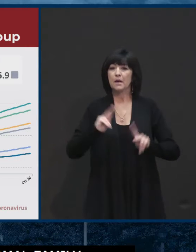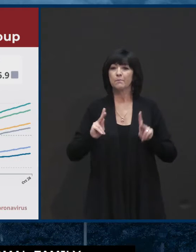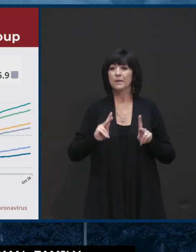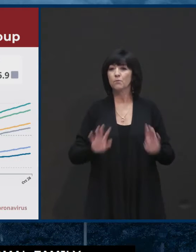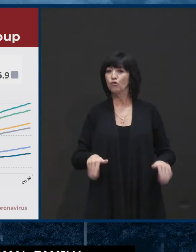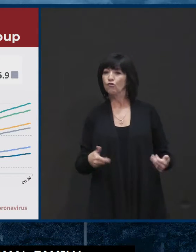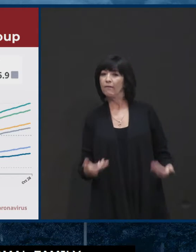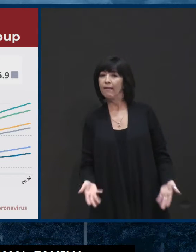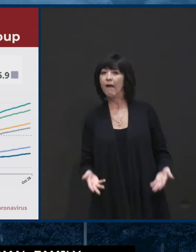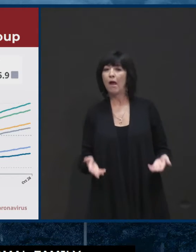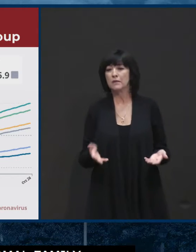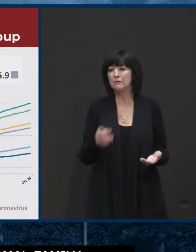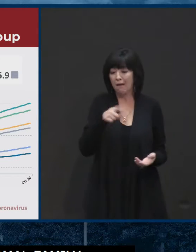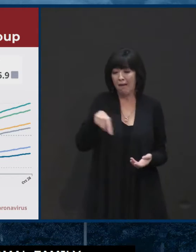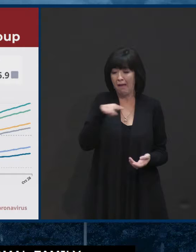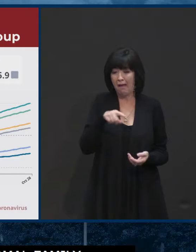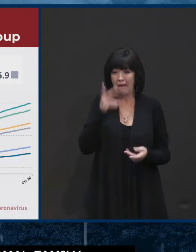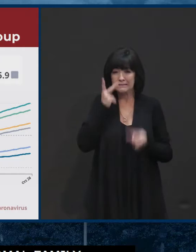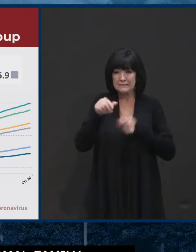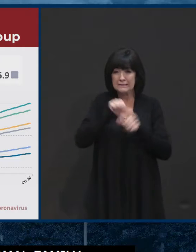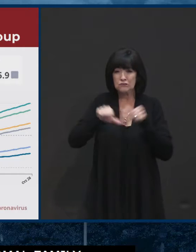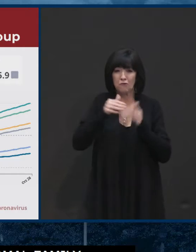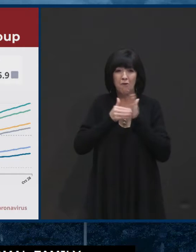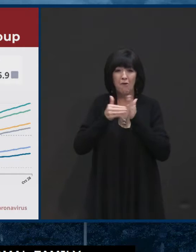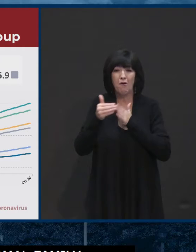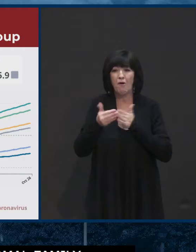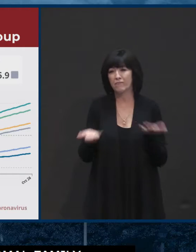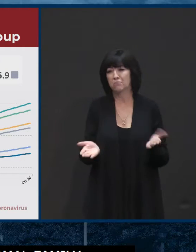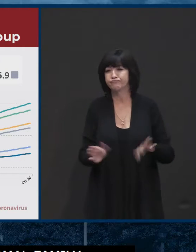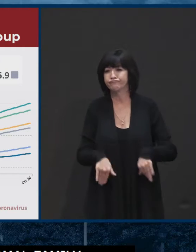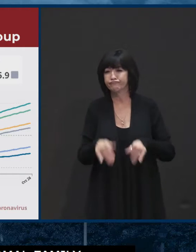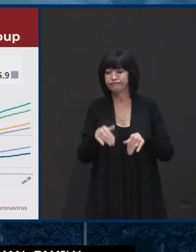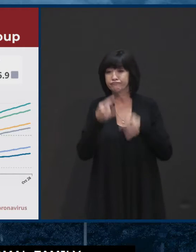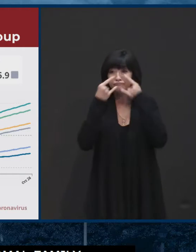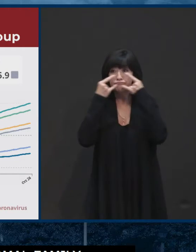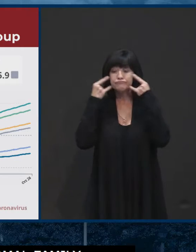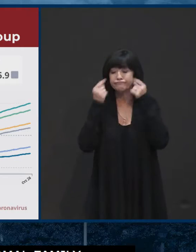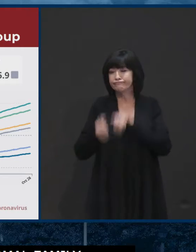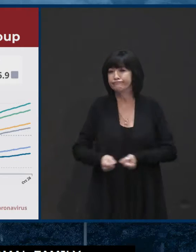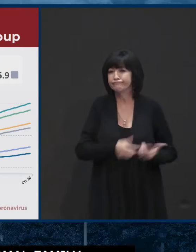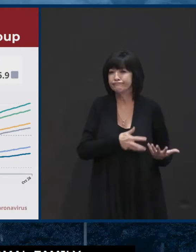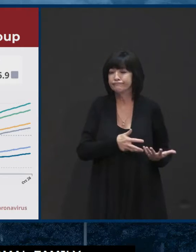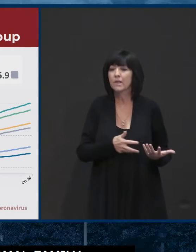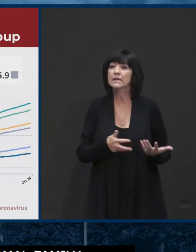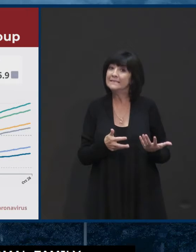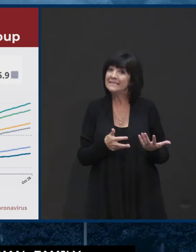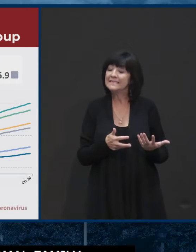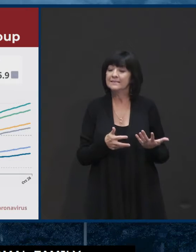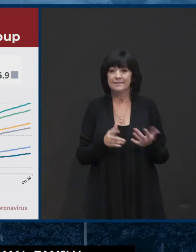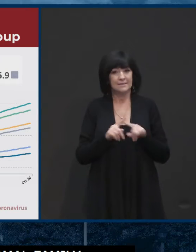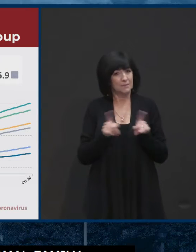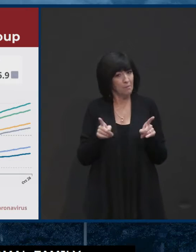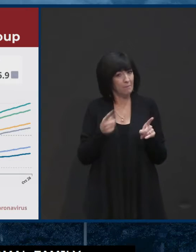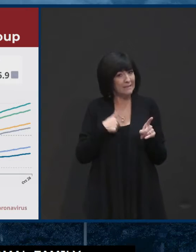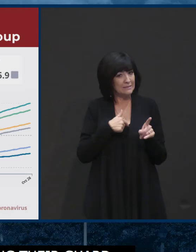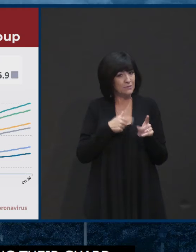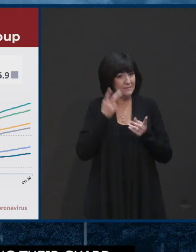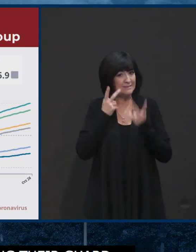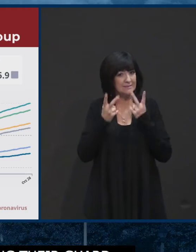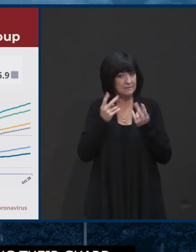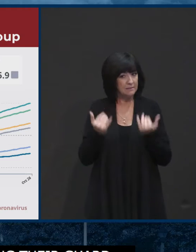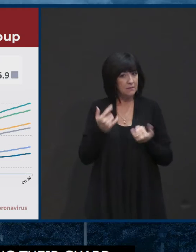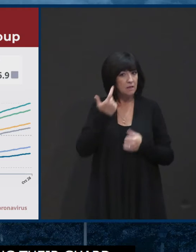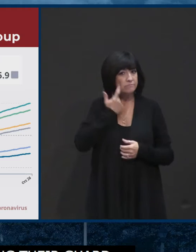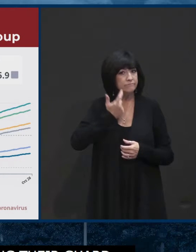wearing their mask. We'll have a slide later that shows how effective mask wearing is, and we've learned over the